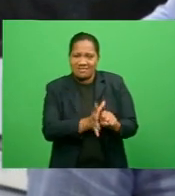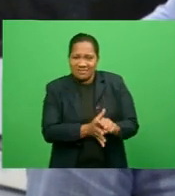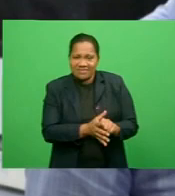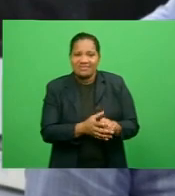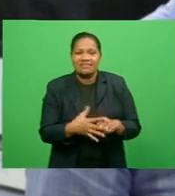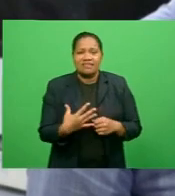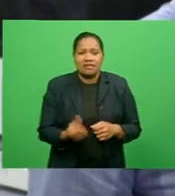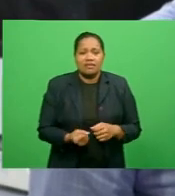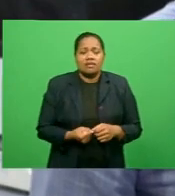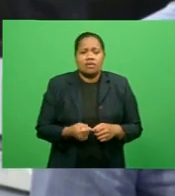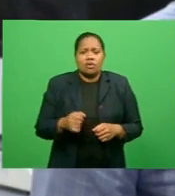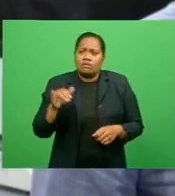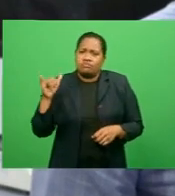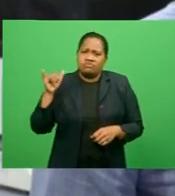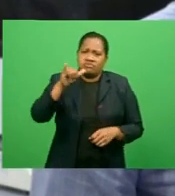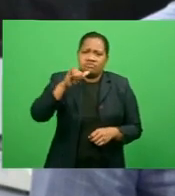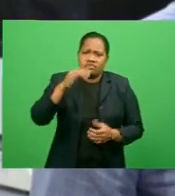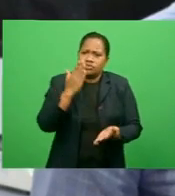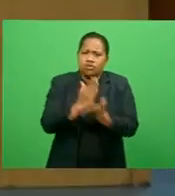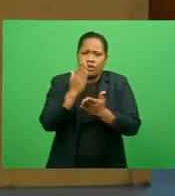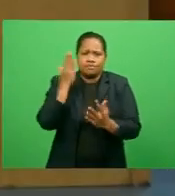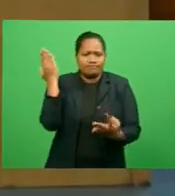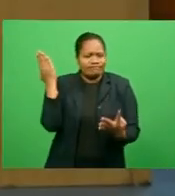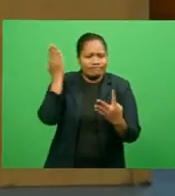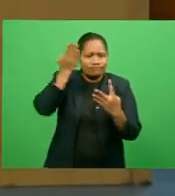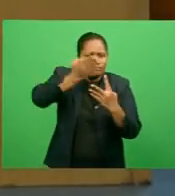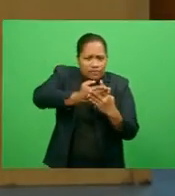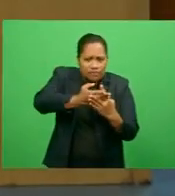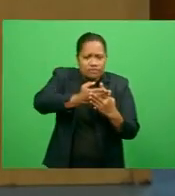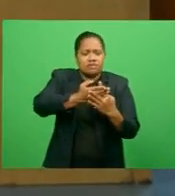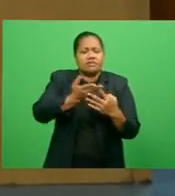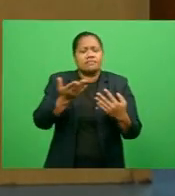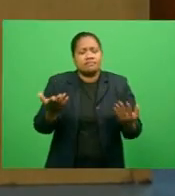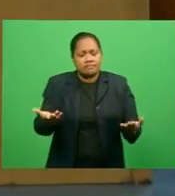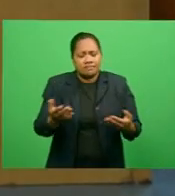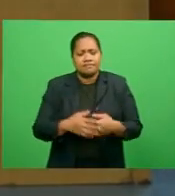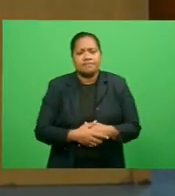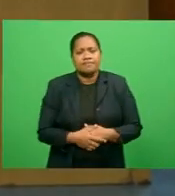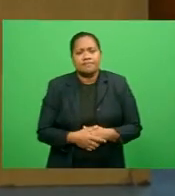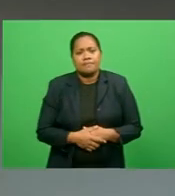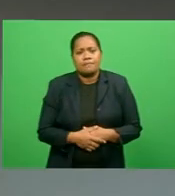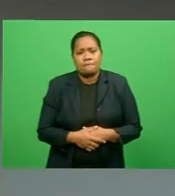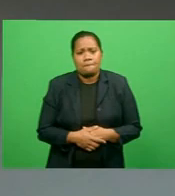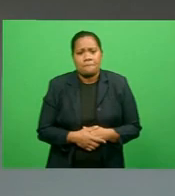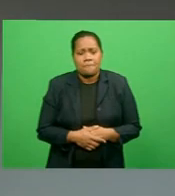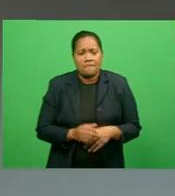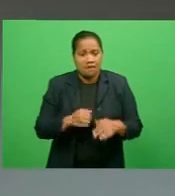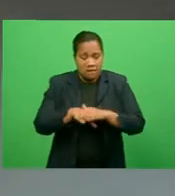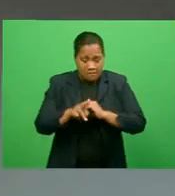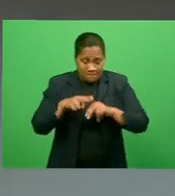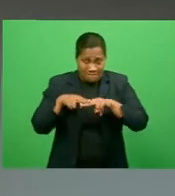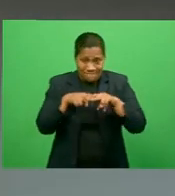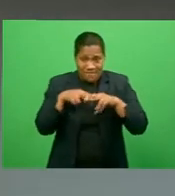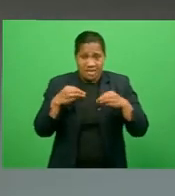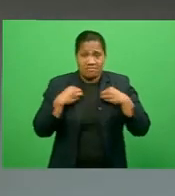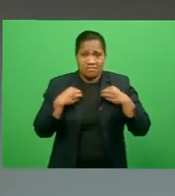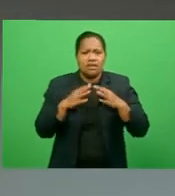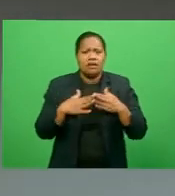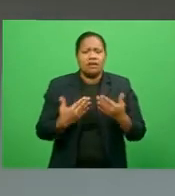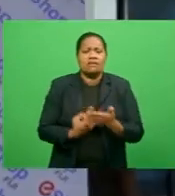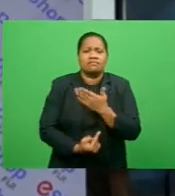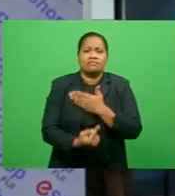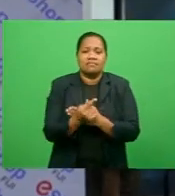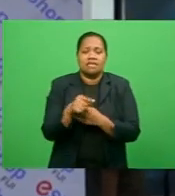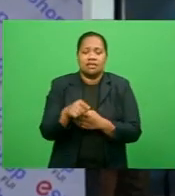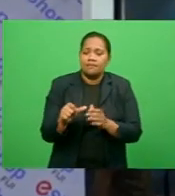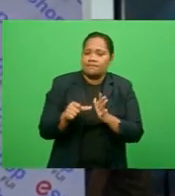stop, borders close, and that's where eventually our mail stop closed as well. Post Fiji business has become a